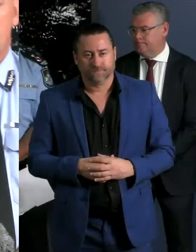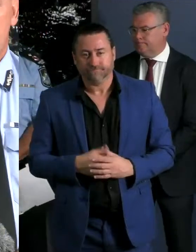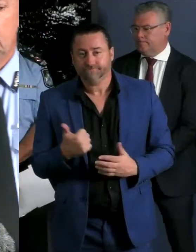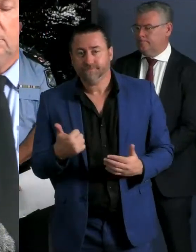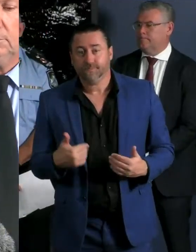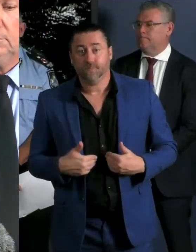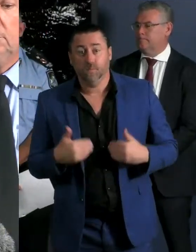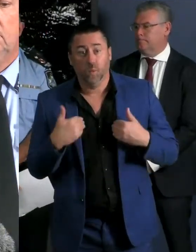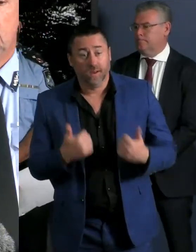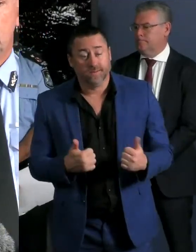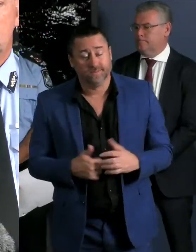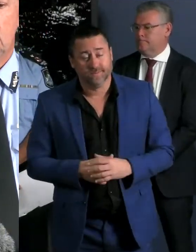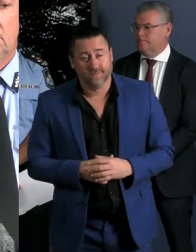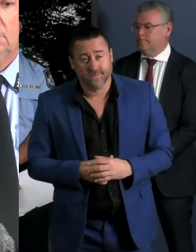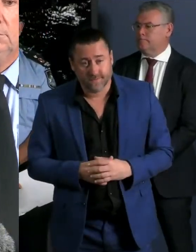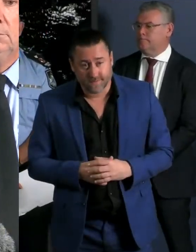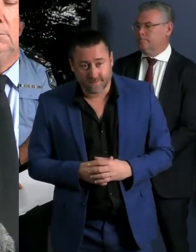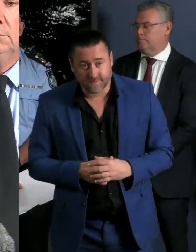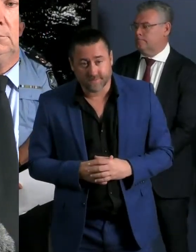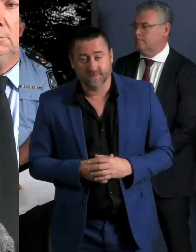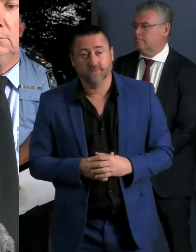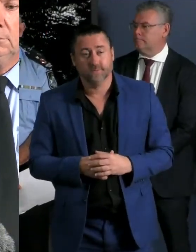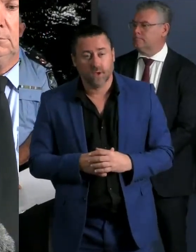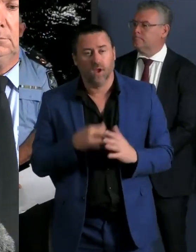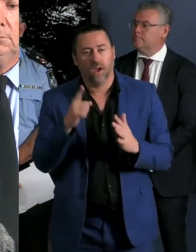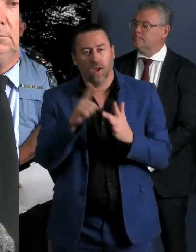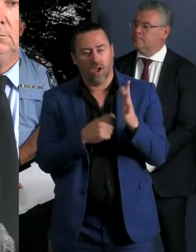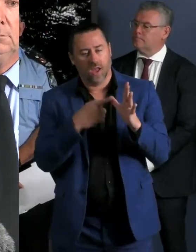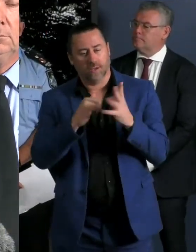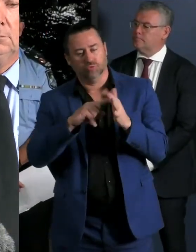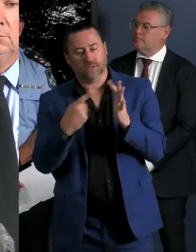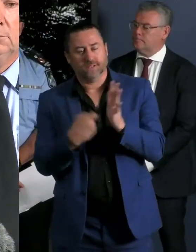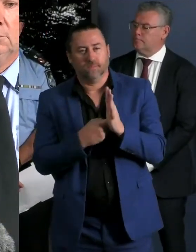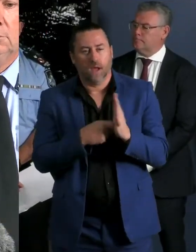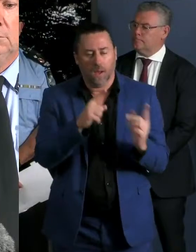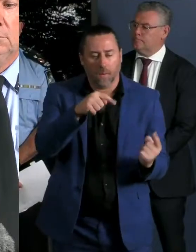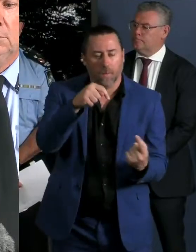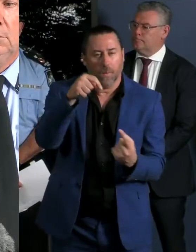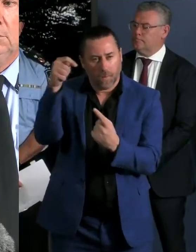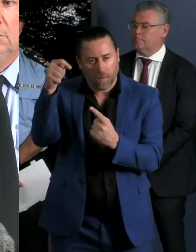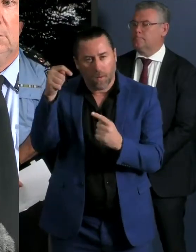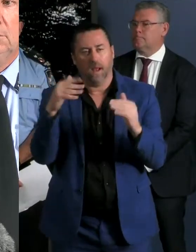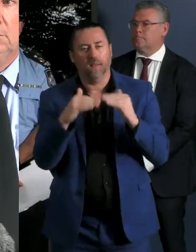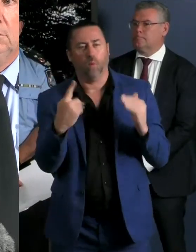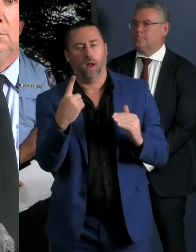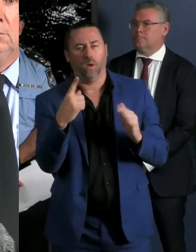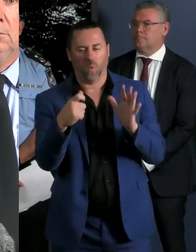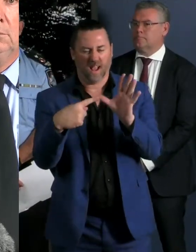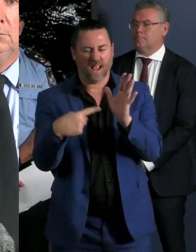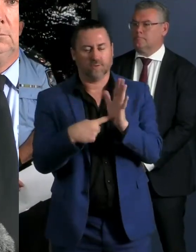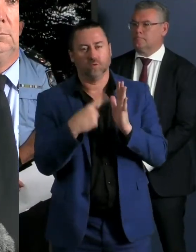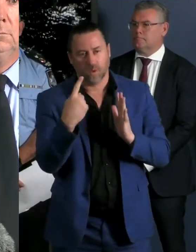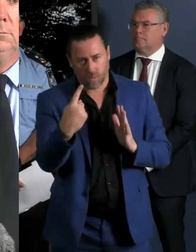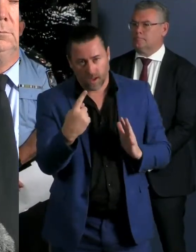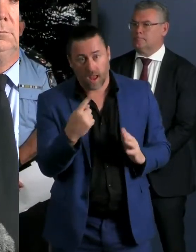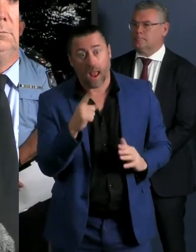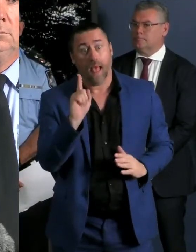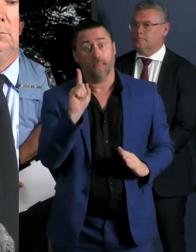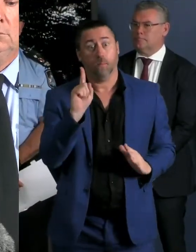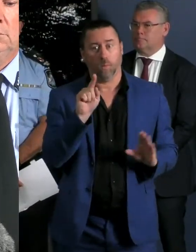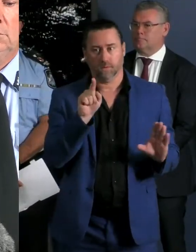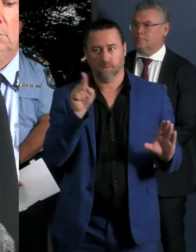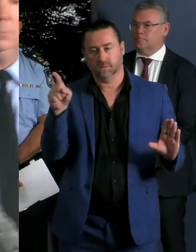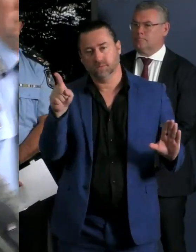Good morning. So Tropical Cyclone Jasper is now a Category 1 cyclone located 140